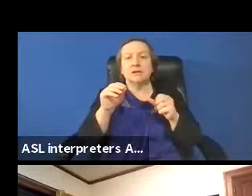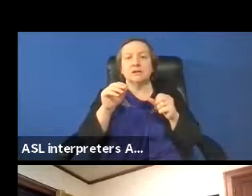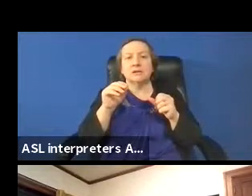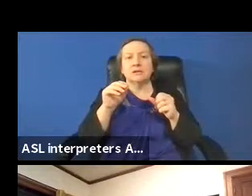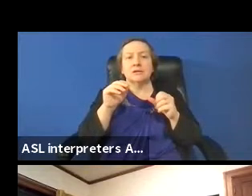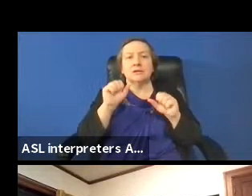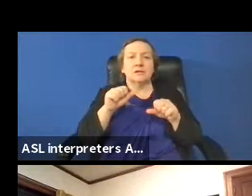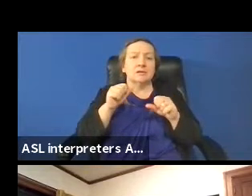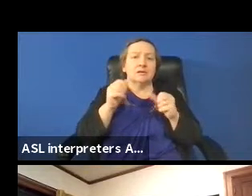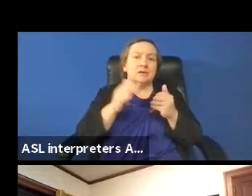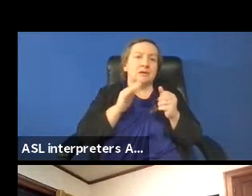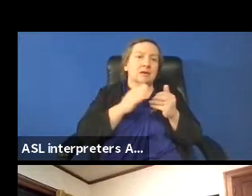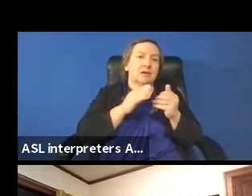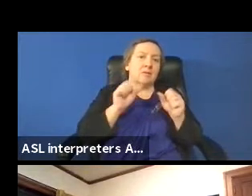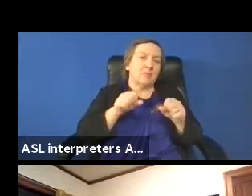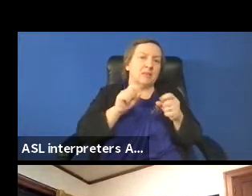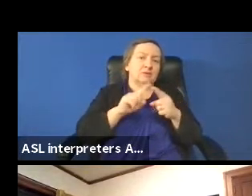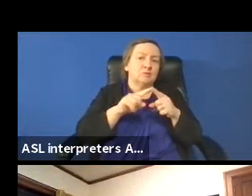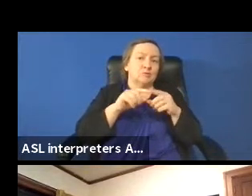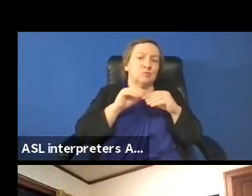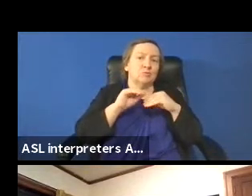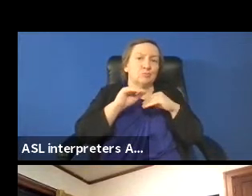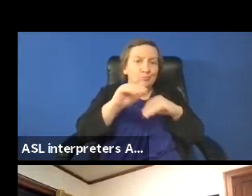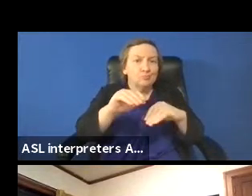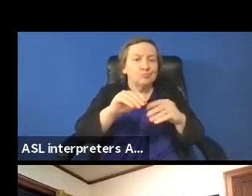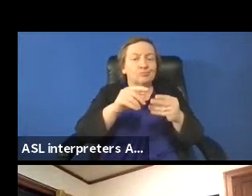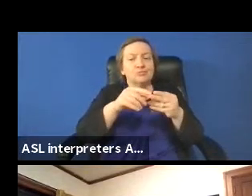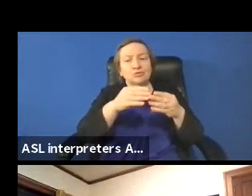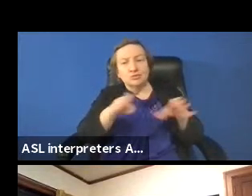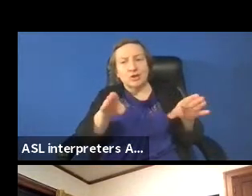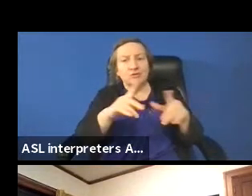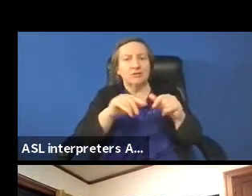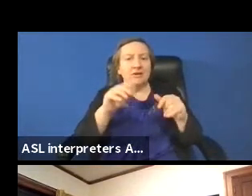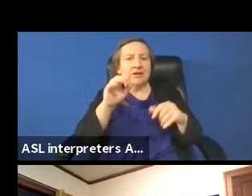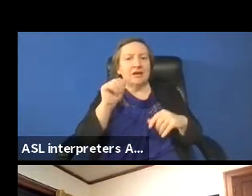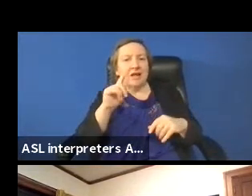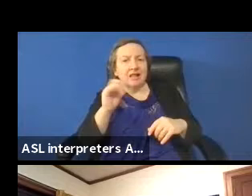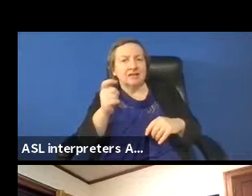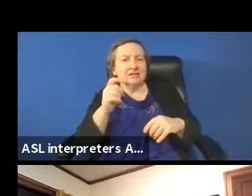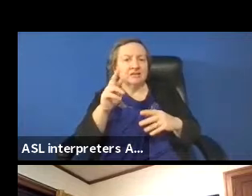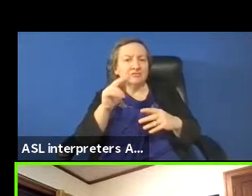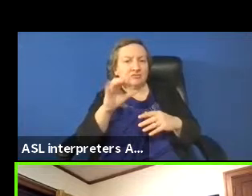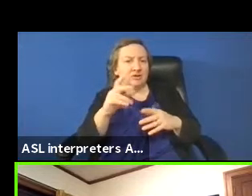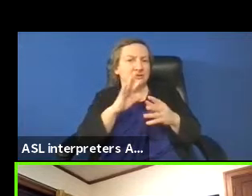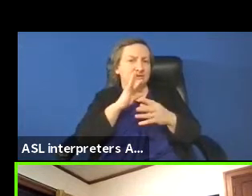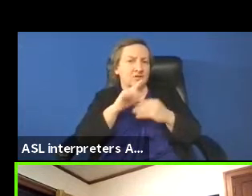mobility generally. I think maybe Alex and Greg can speak to some others, but